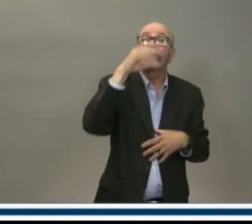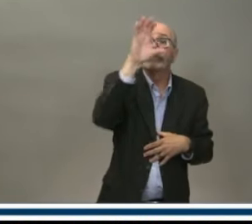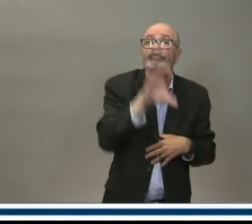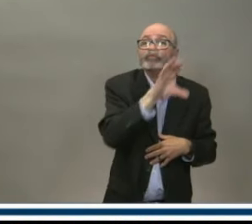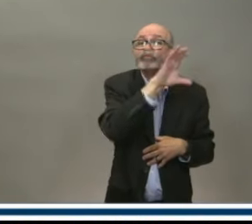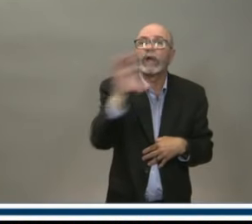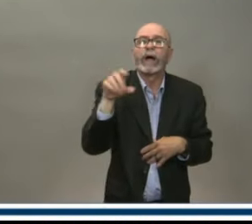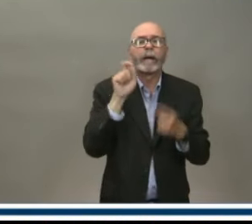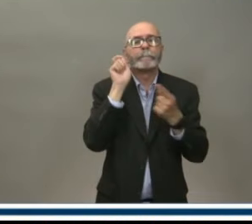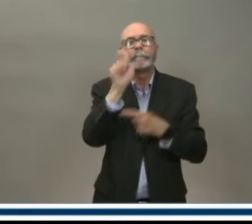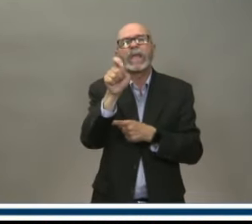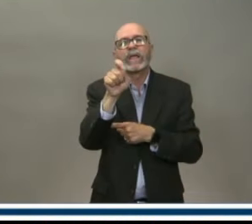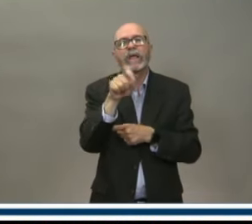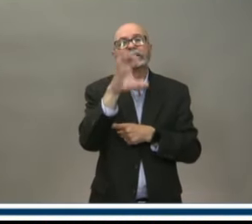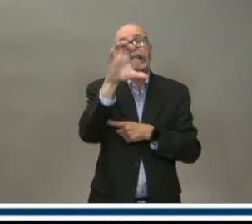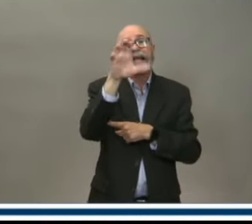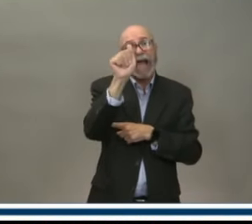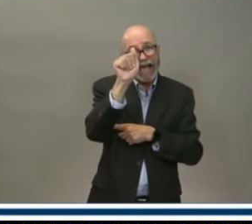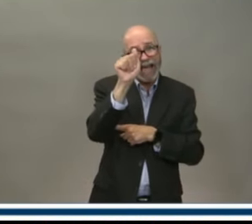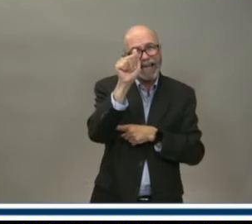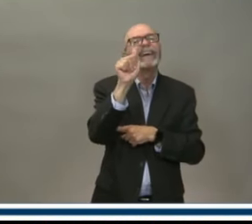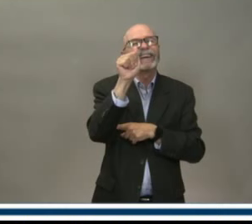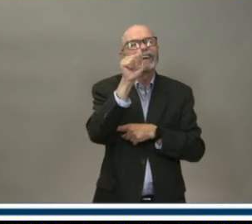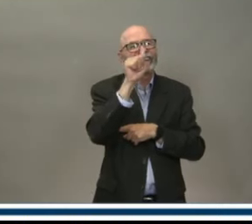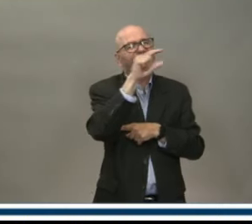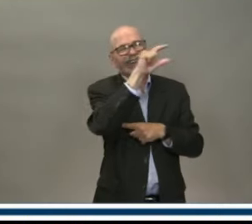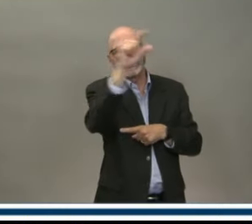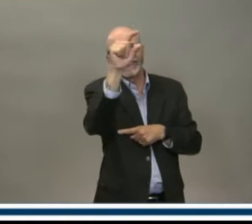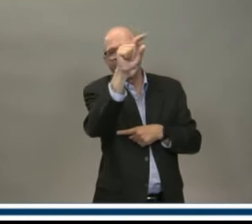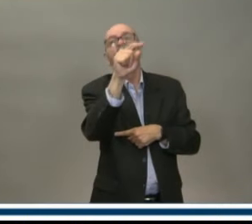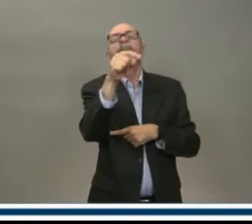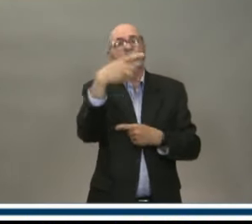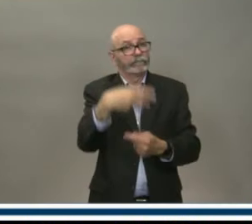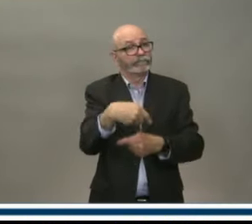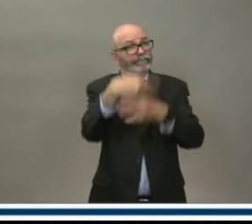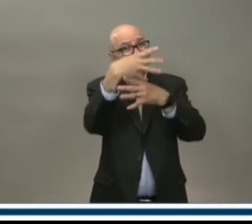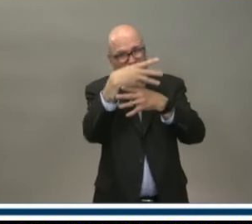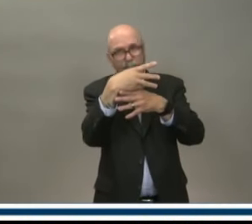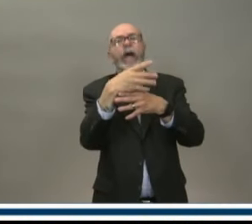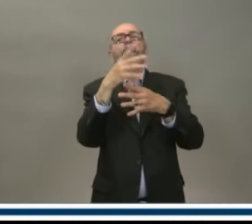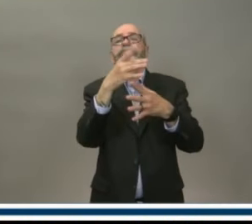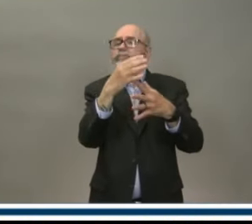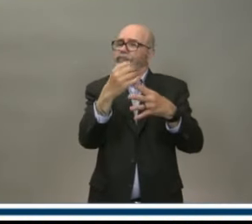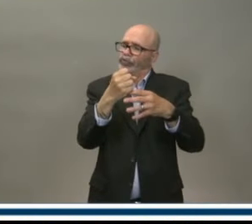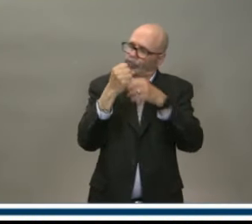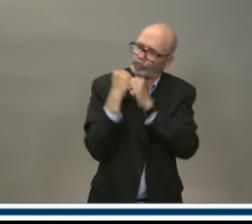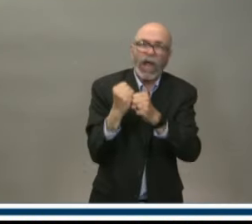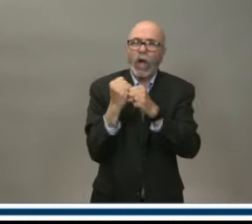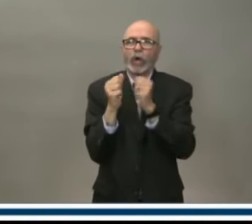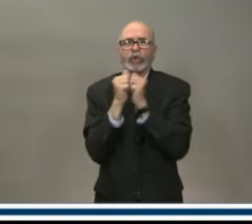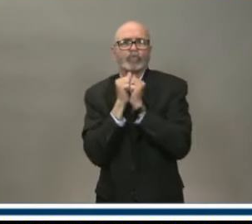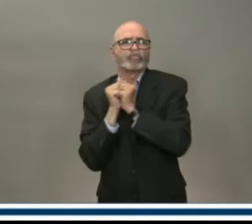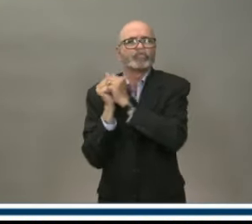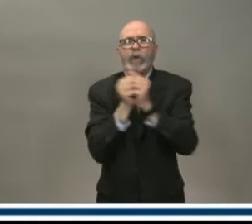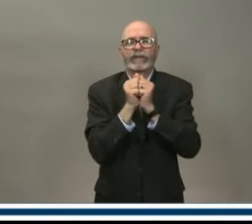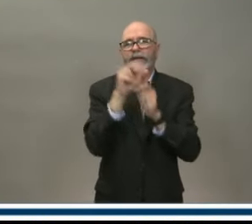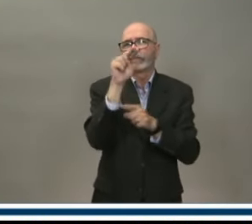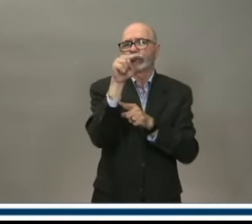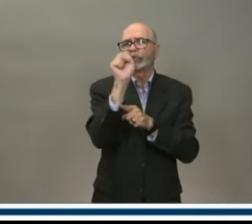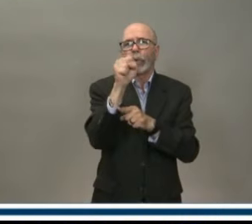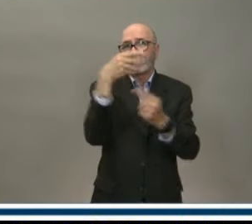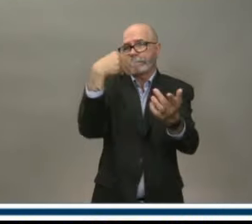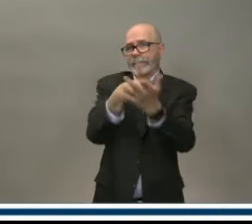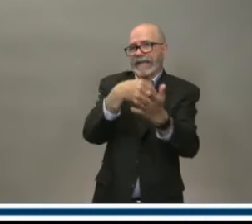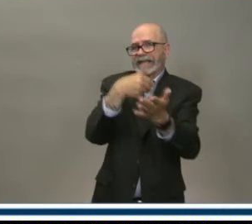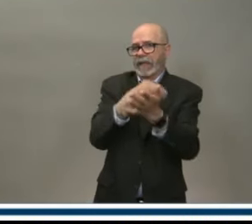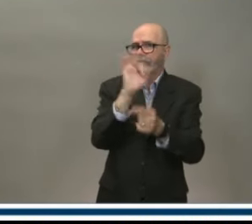redcross.ca. This will be known as the Stronger Together Nova Scotia Fund, and it will support immediate and